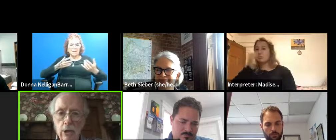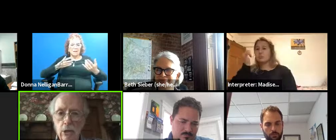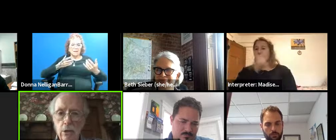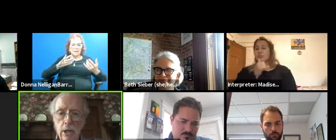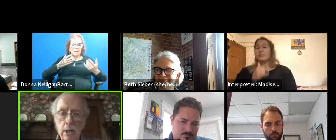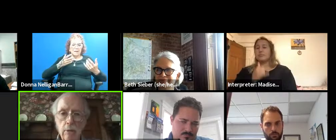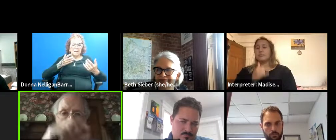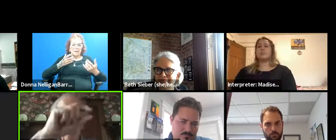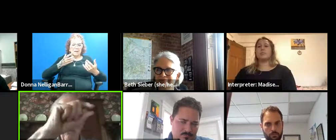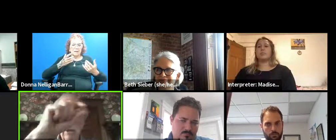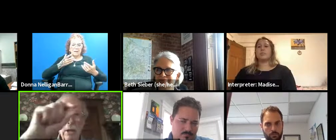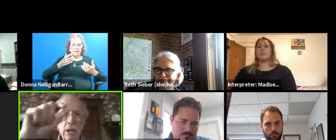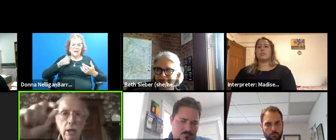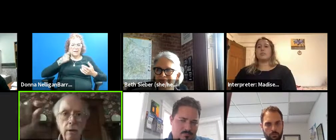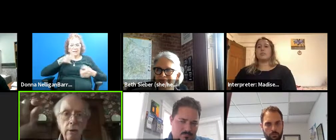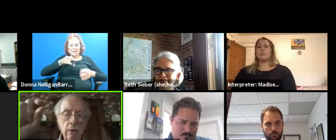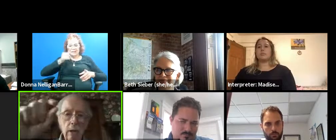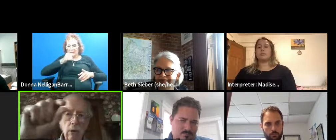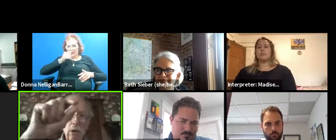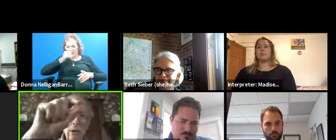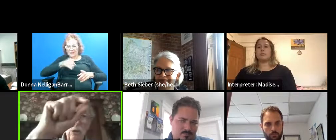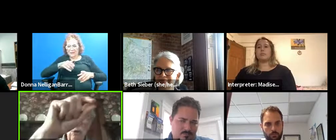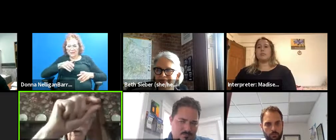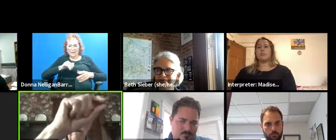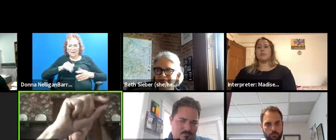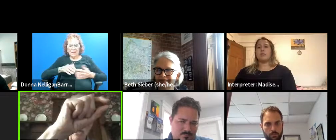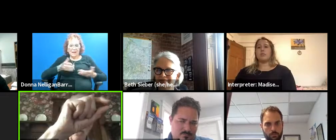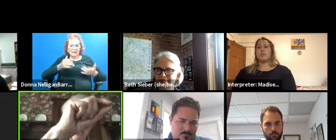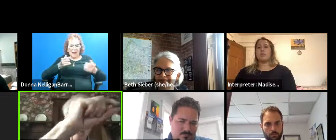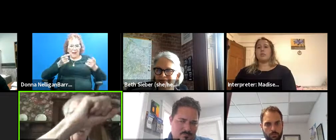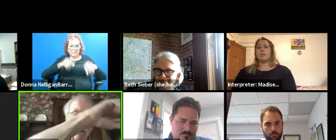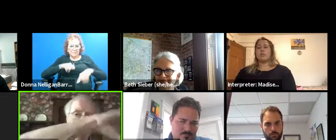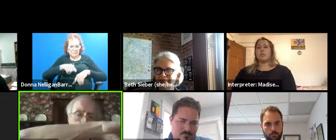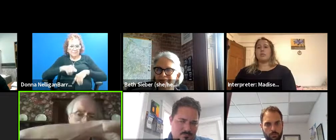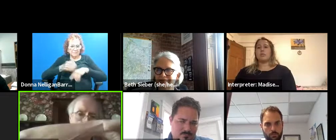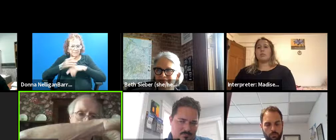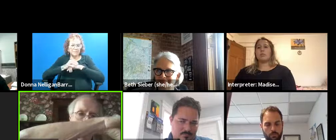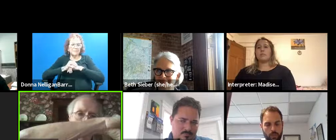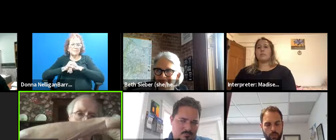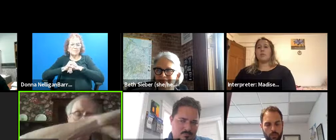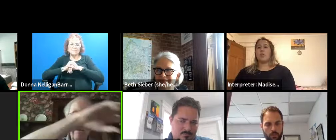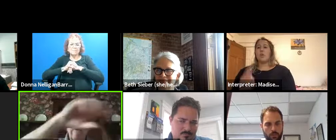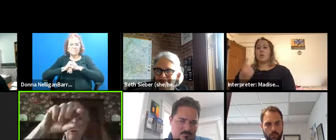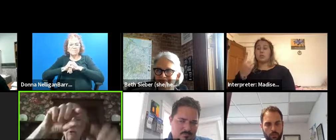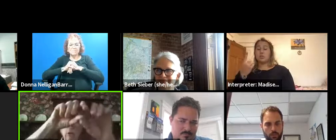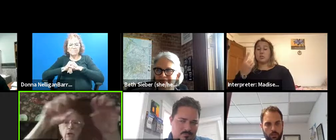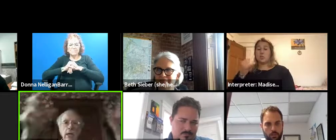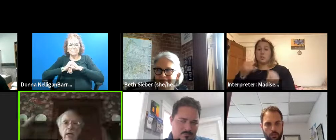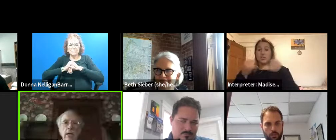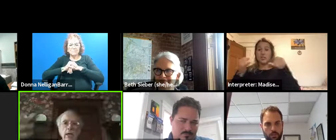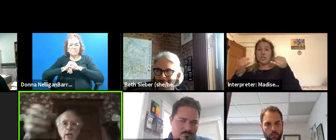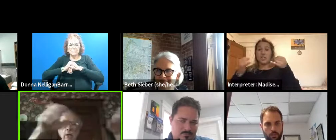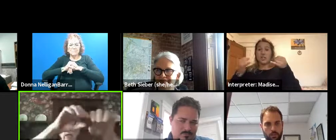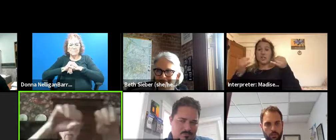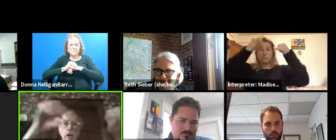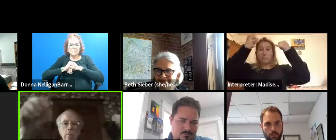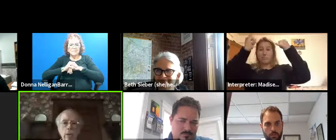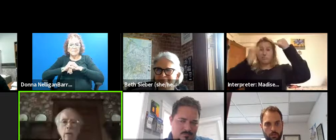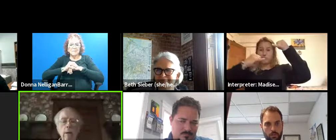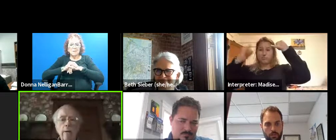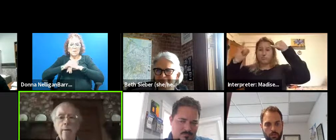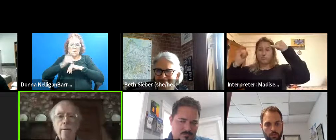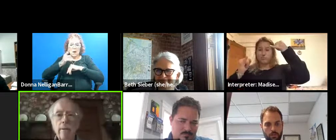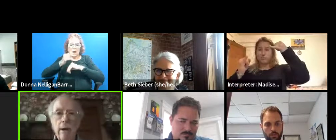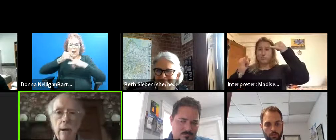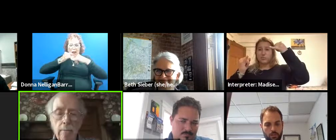of Rochester and then went up along the shoreline of Lake Ontario, and then a chunk of Niagara Falls and Buffalo. So it looked like a